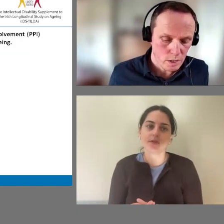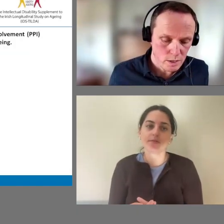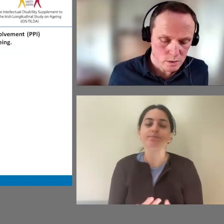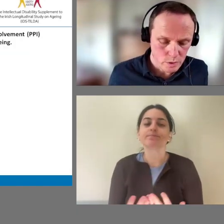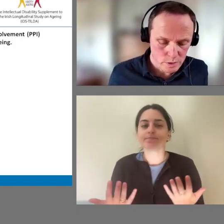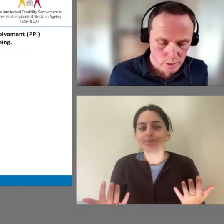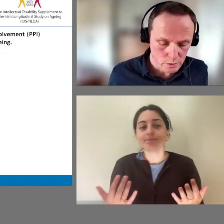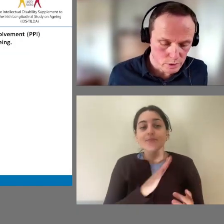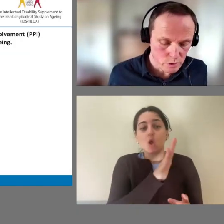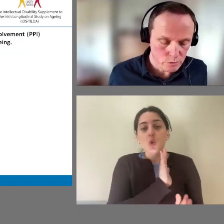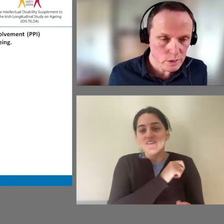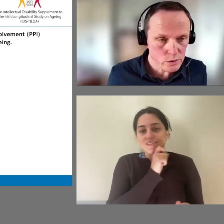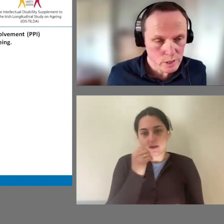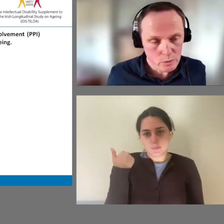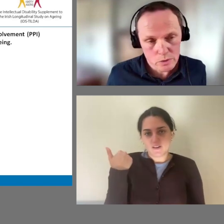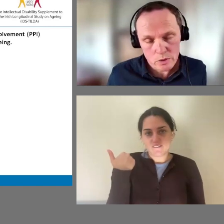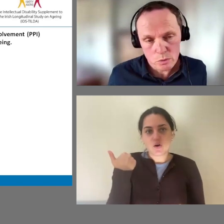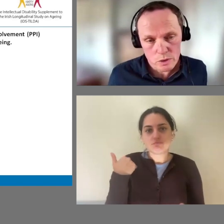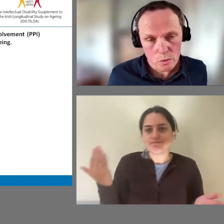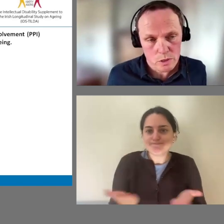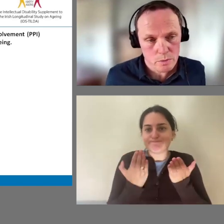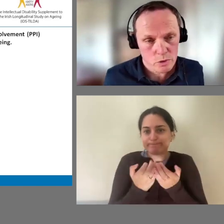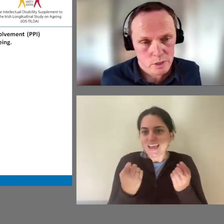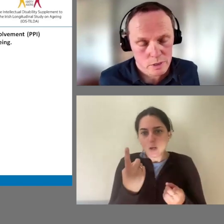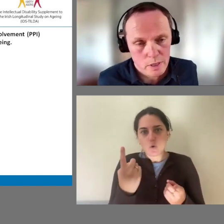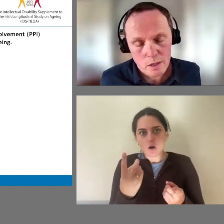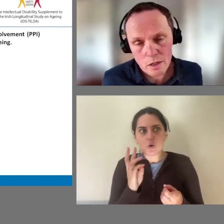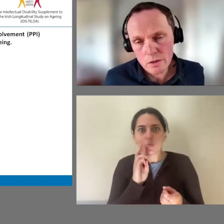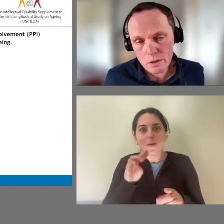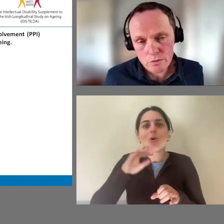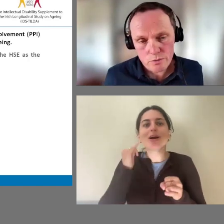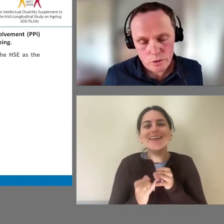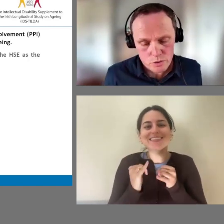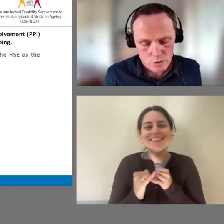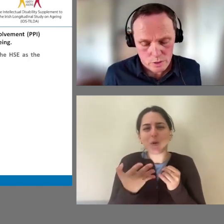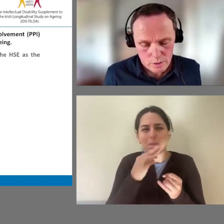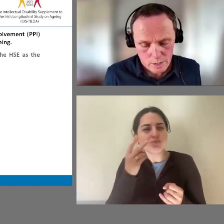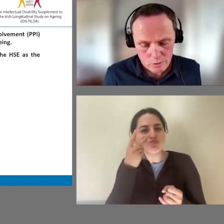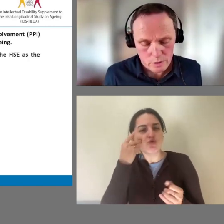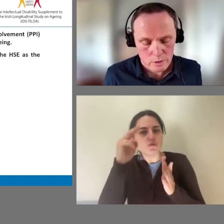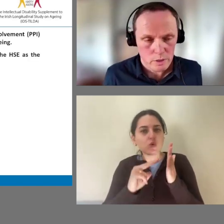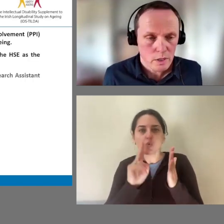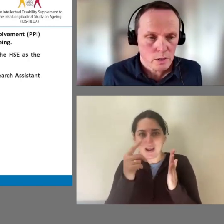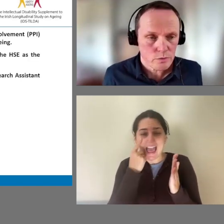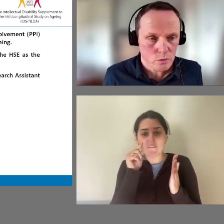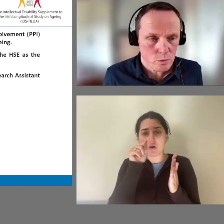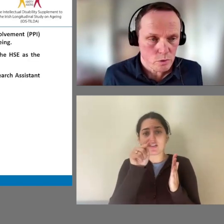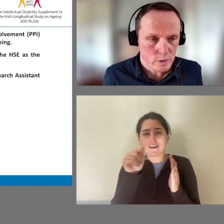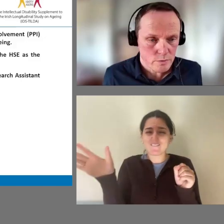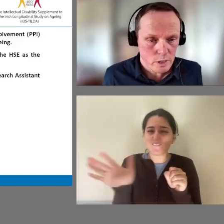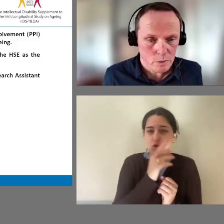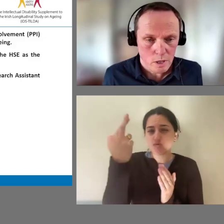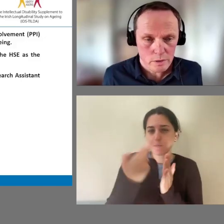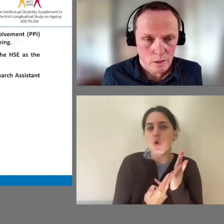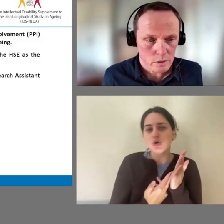So, as Louise said earlier on, I'd really urge anyone who wants a bit more detail on the review just to have a look at the full report